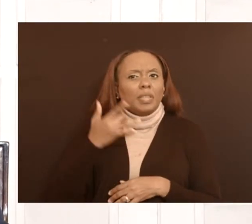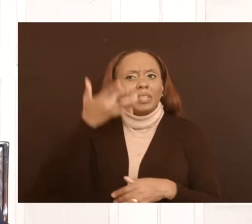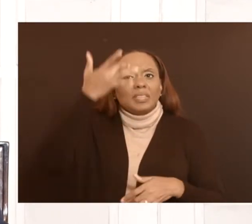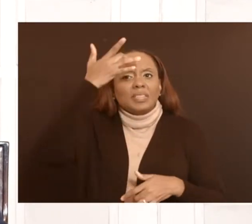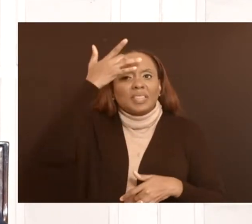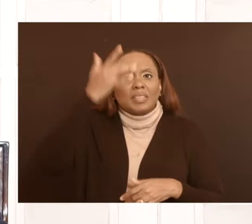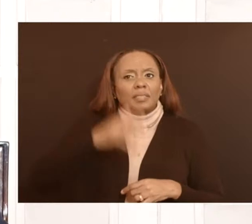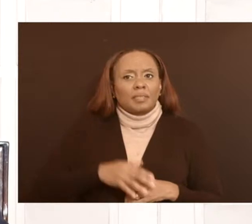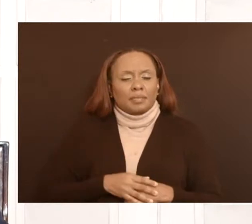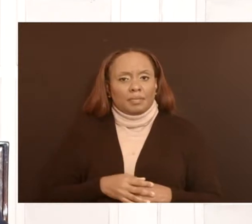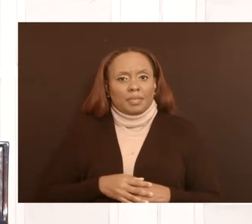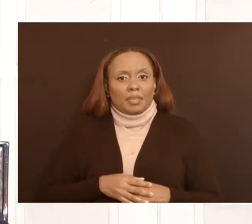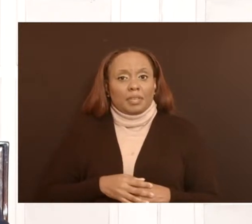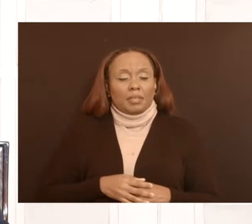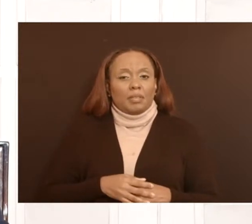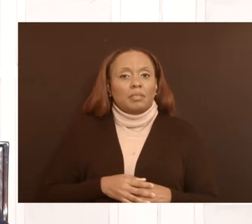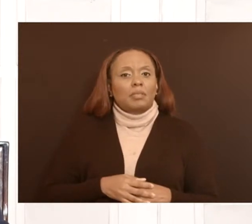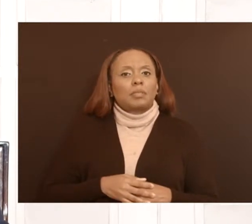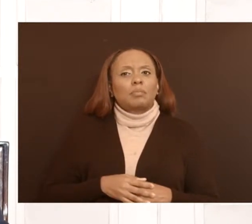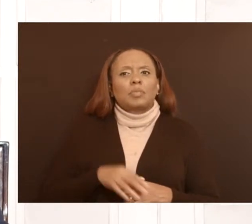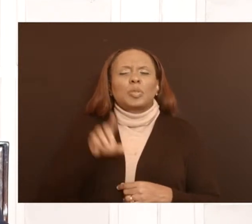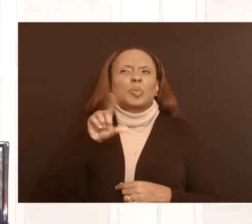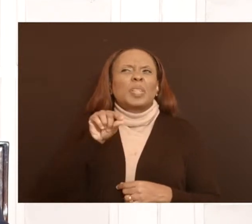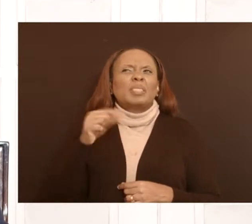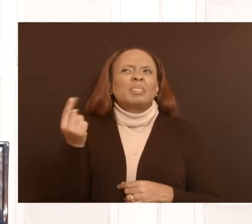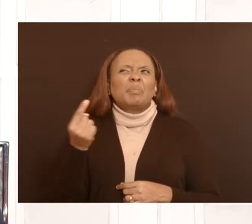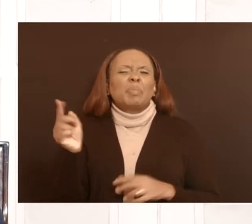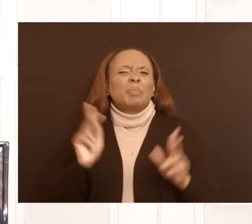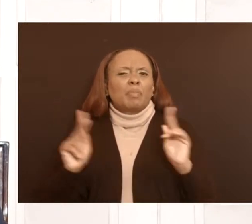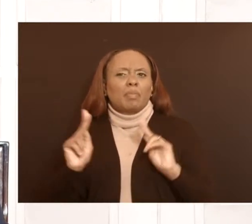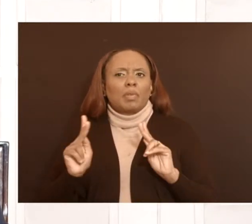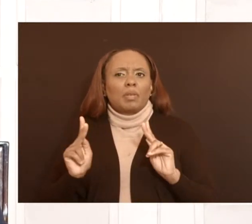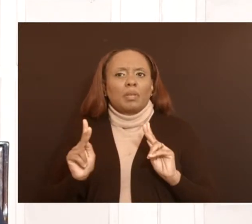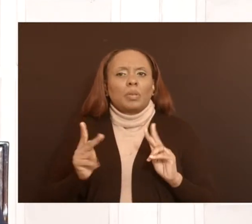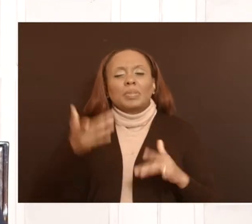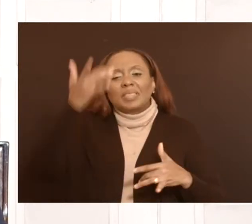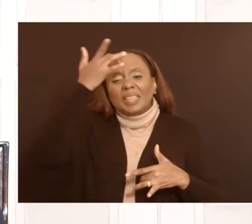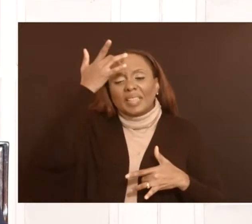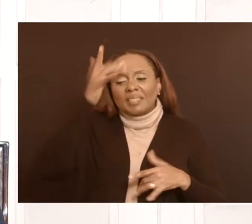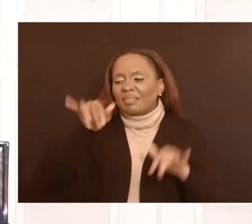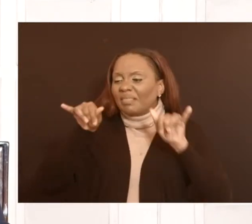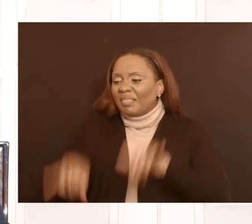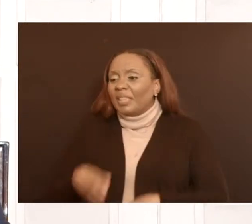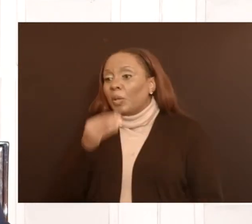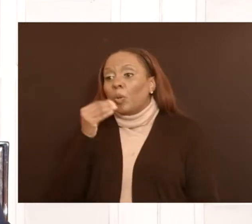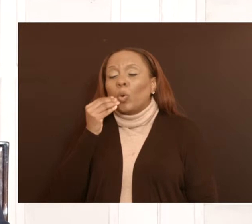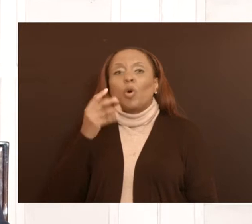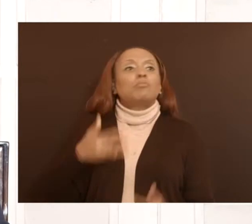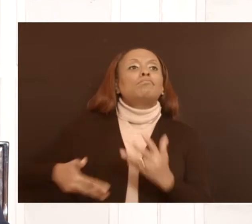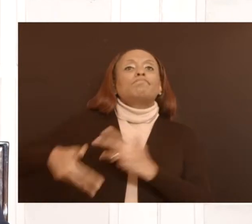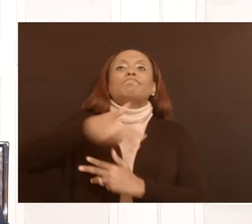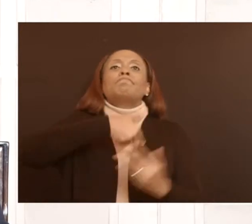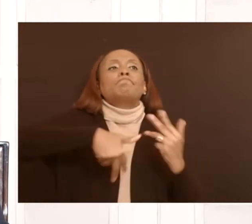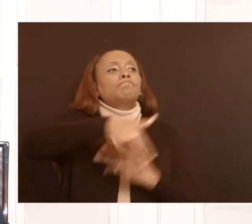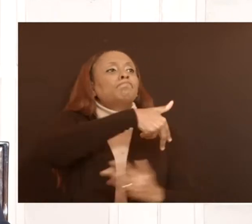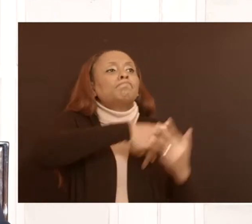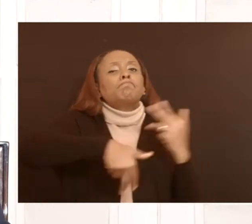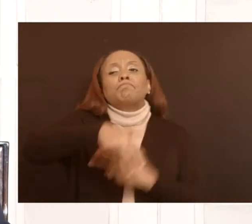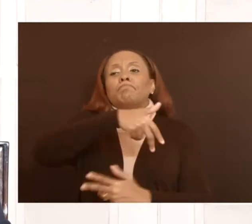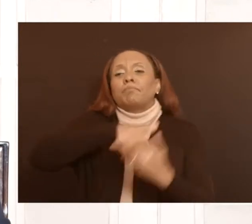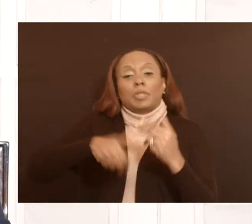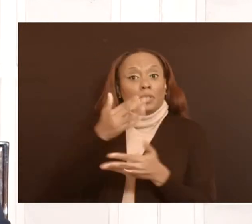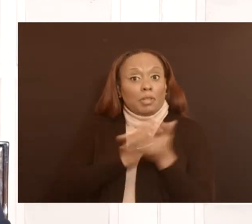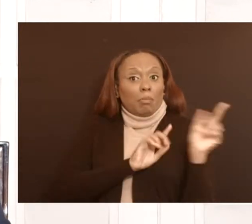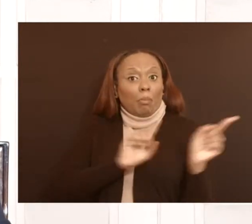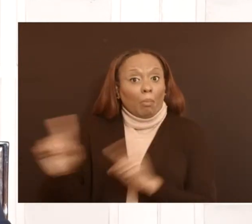20-something people the CMO have said, had symptoms and were at home and were still moving around. Some sought medical attention,